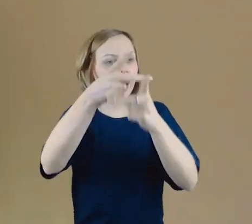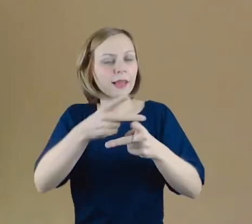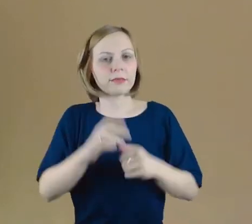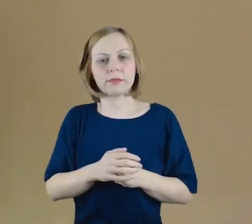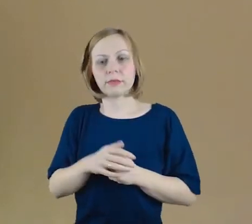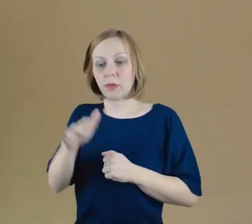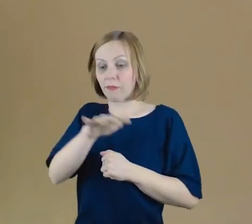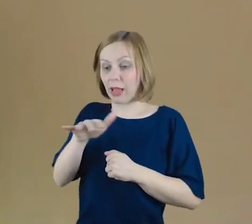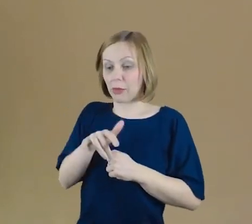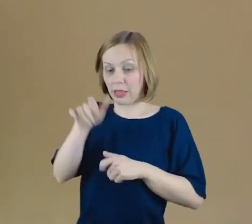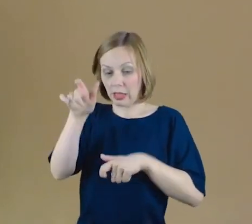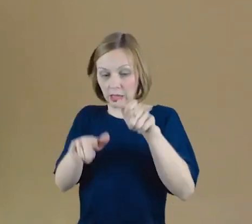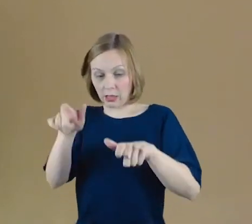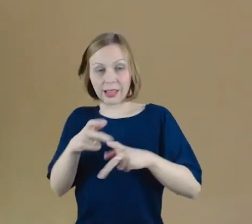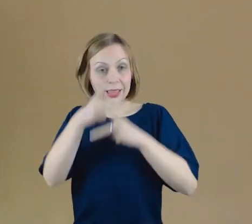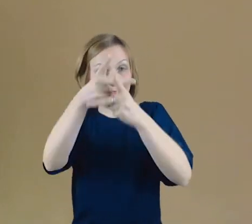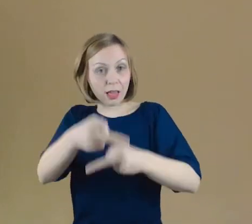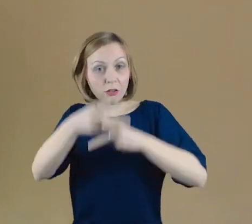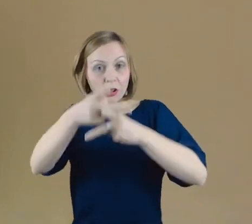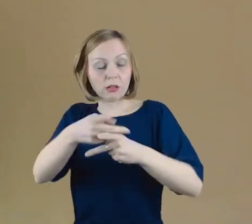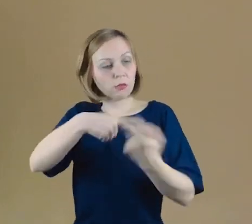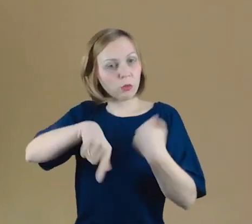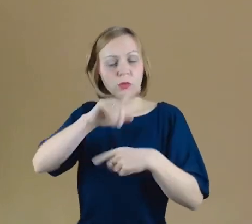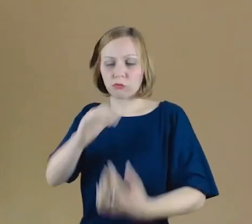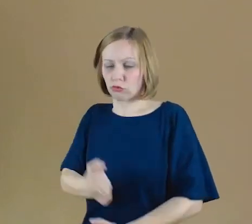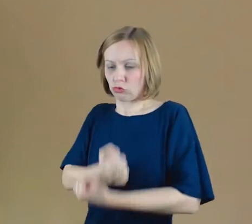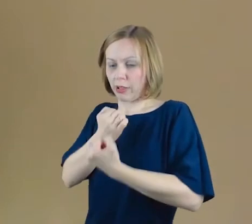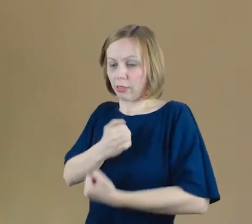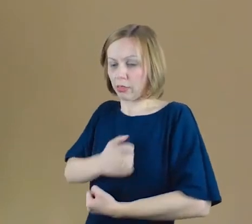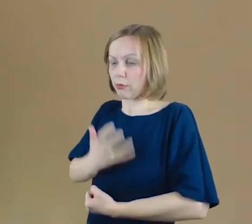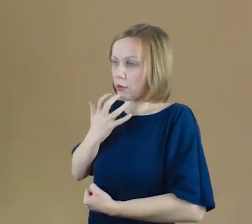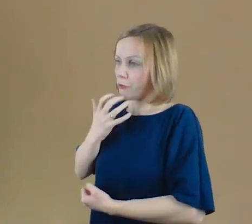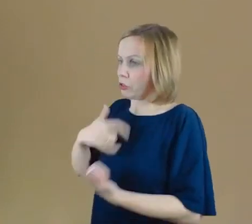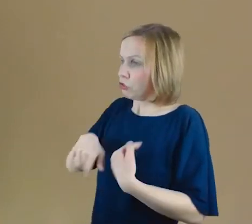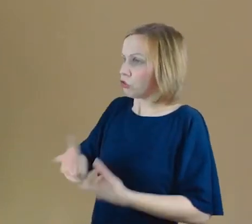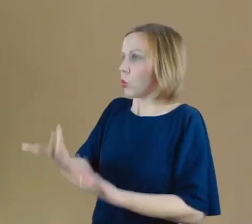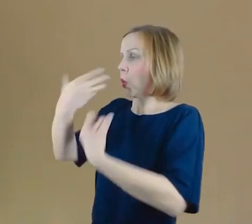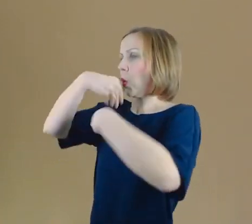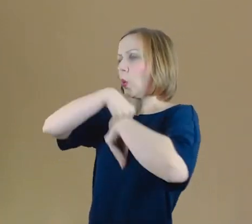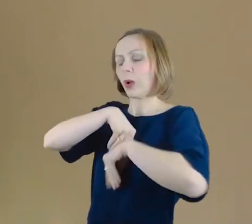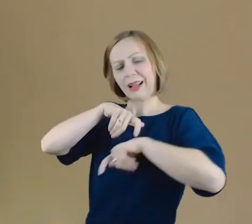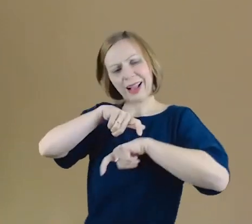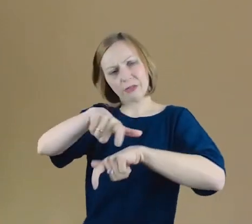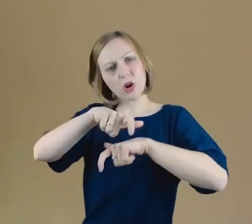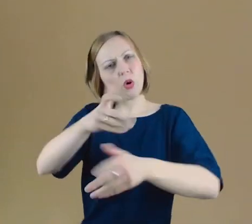are carers, that they may gain the strength and courage to continue to care during difficult